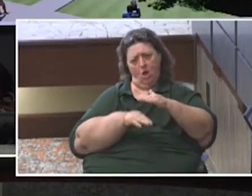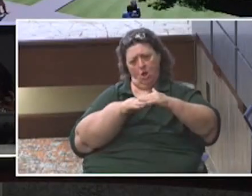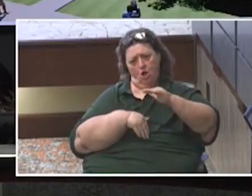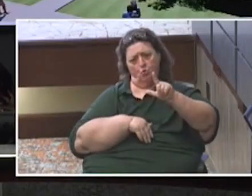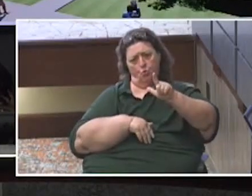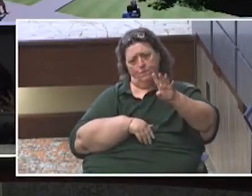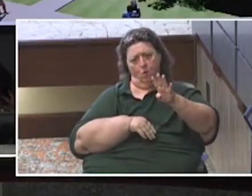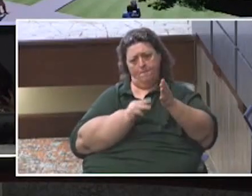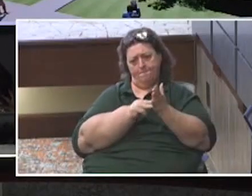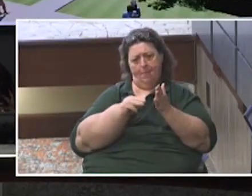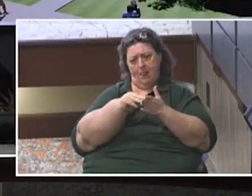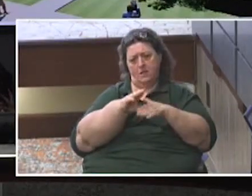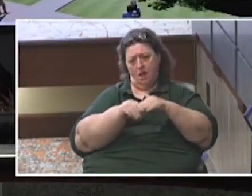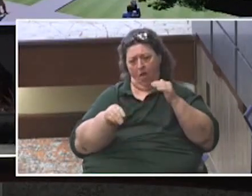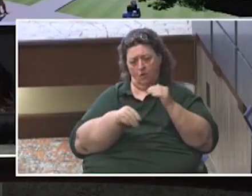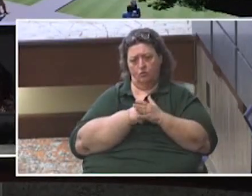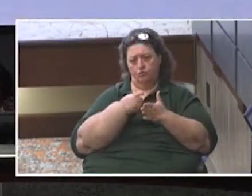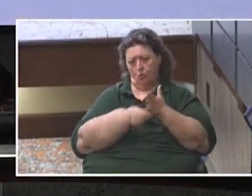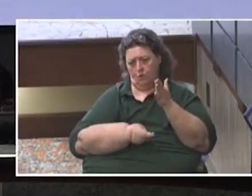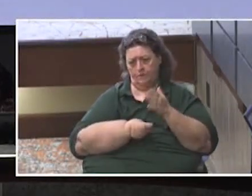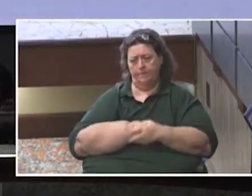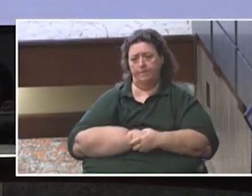$24 million.